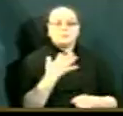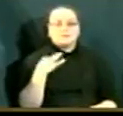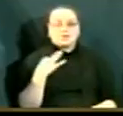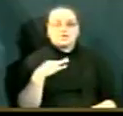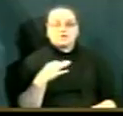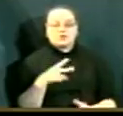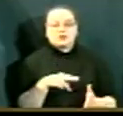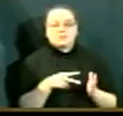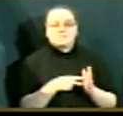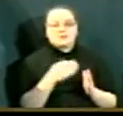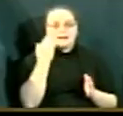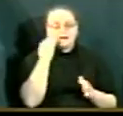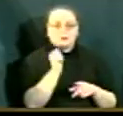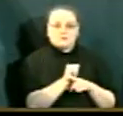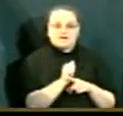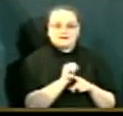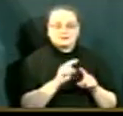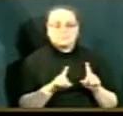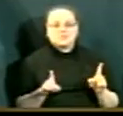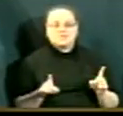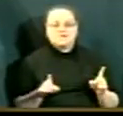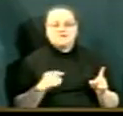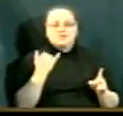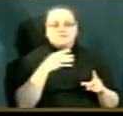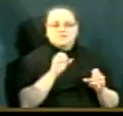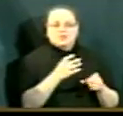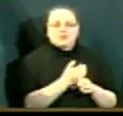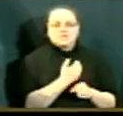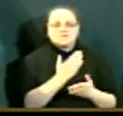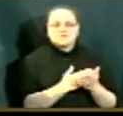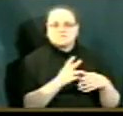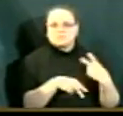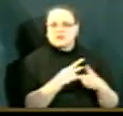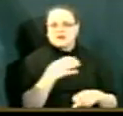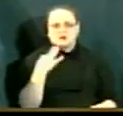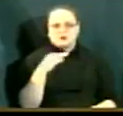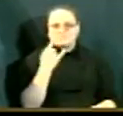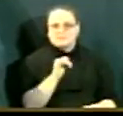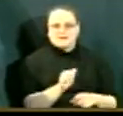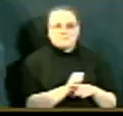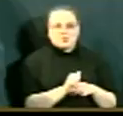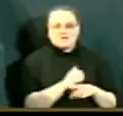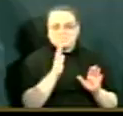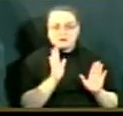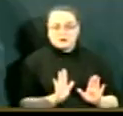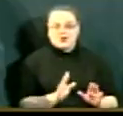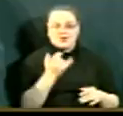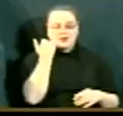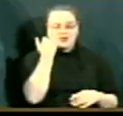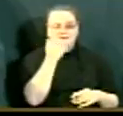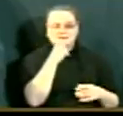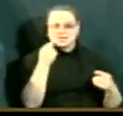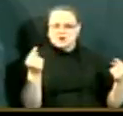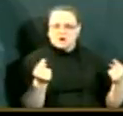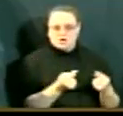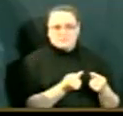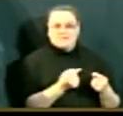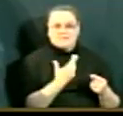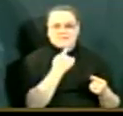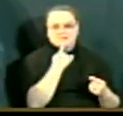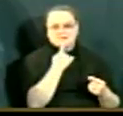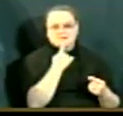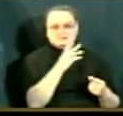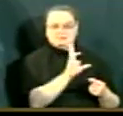mean, I know we're practicing, but if they can get some kind of credit for that practice, it'd be great. If it's going to hurt them, I would